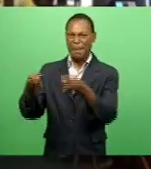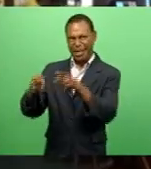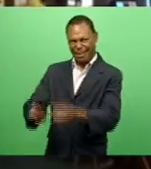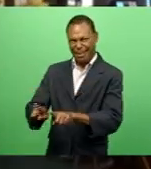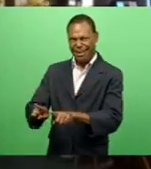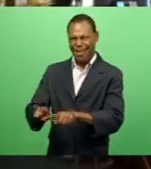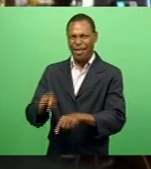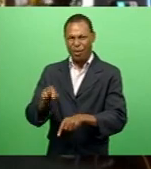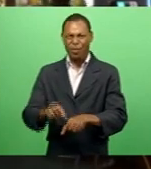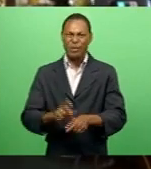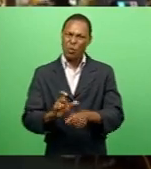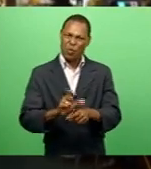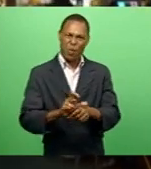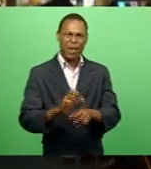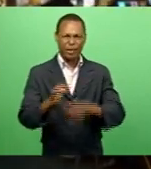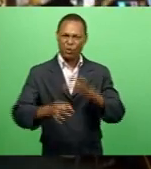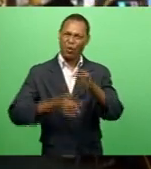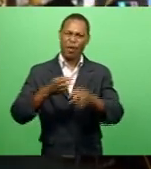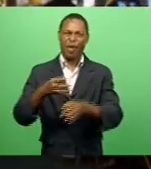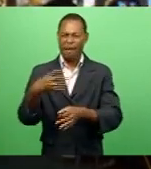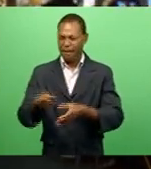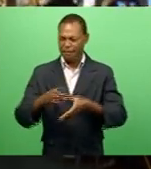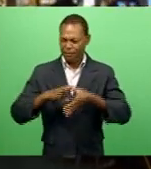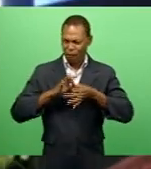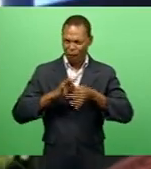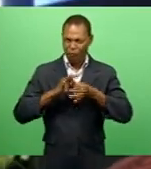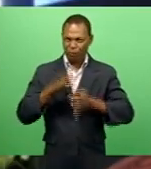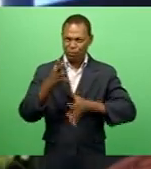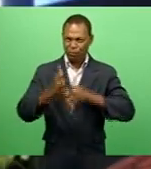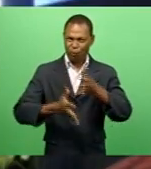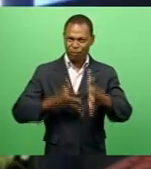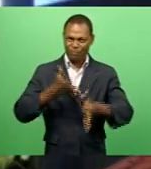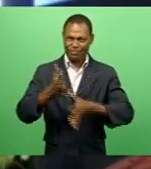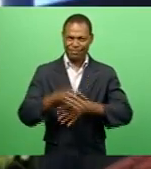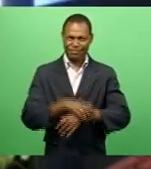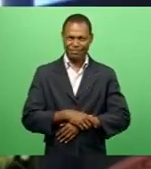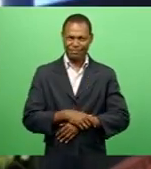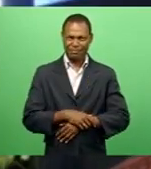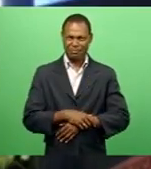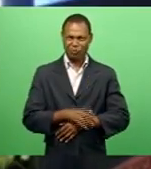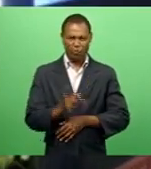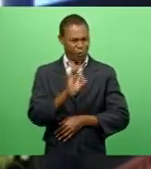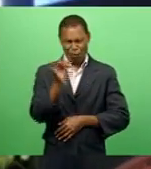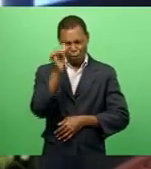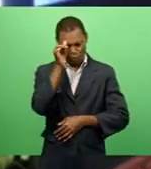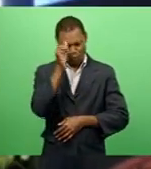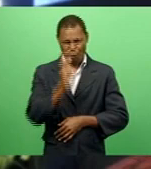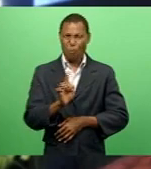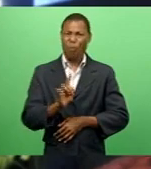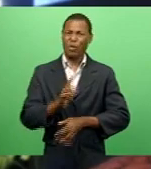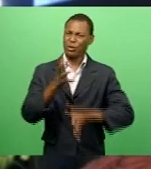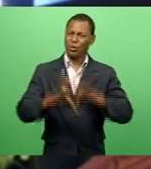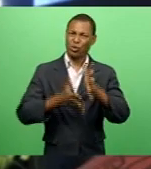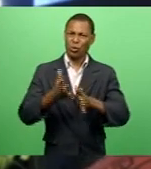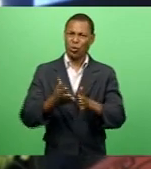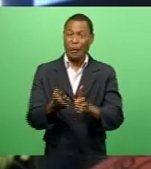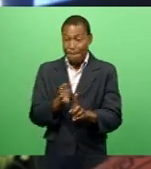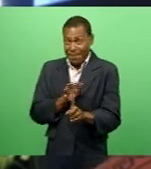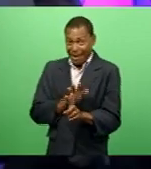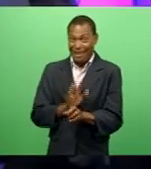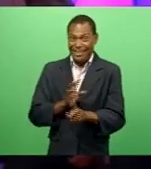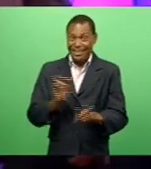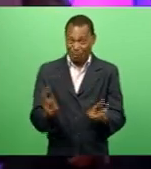adding every song has its own story. We don't really know what was the story behind the music,